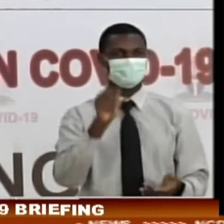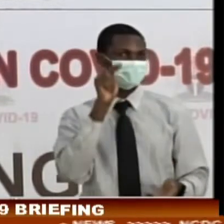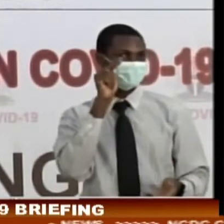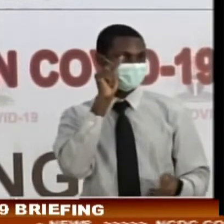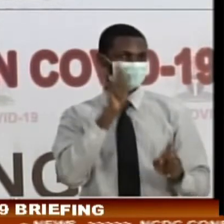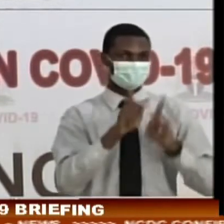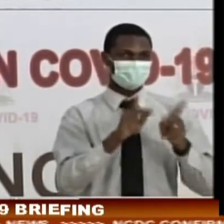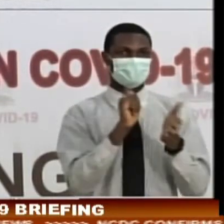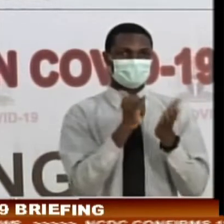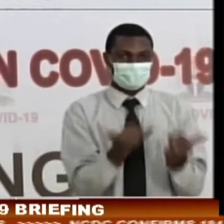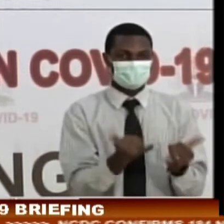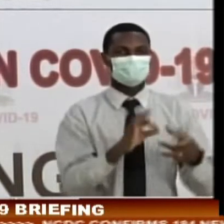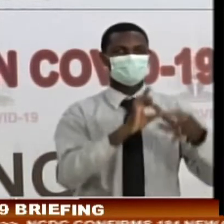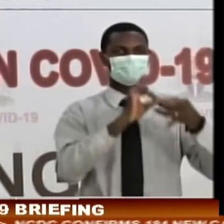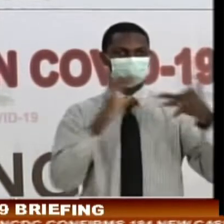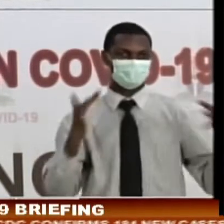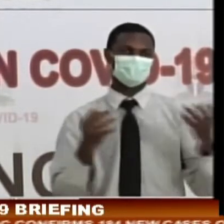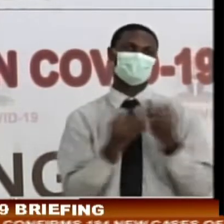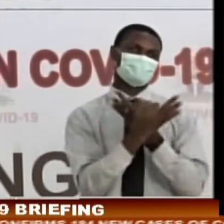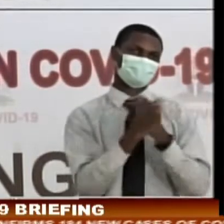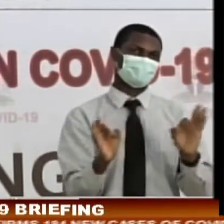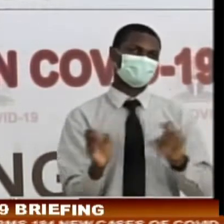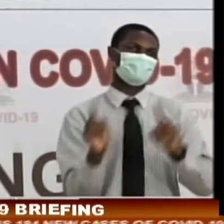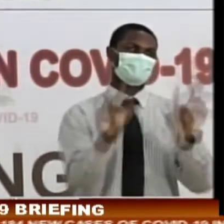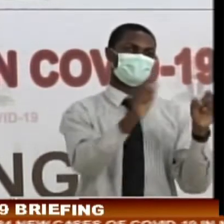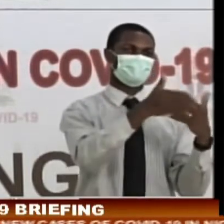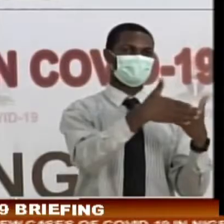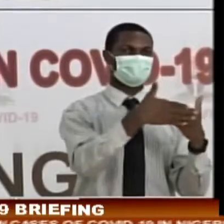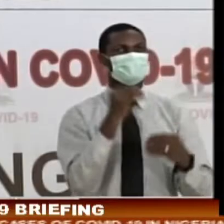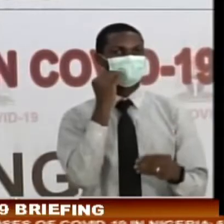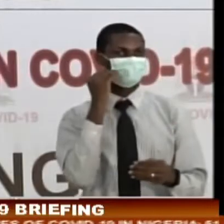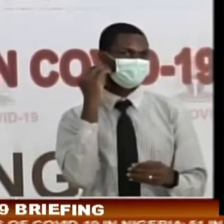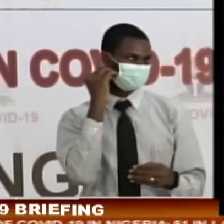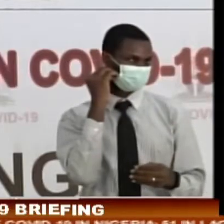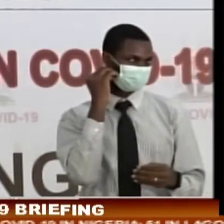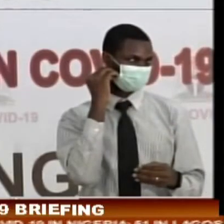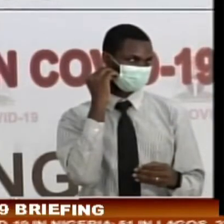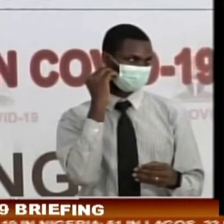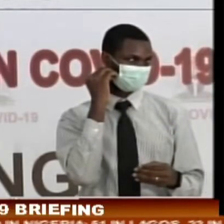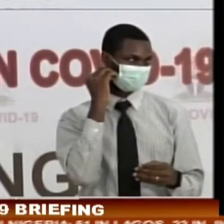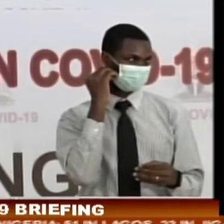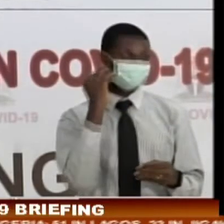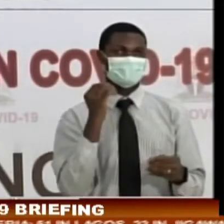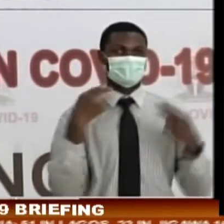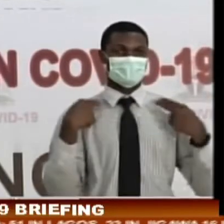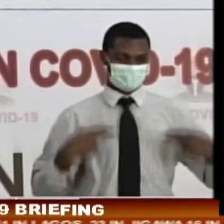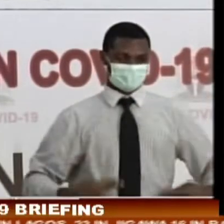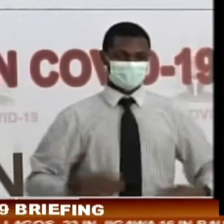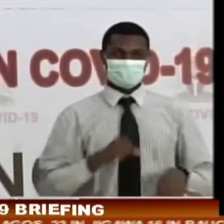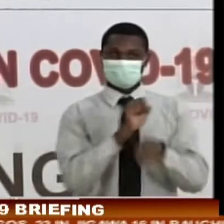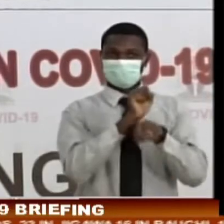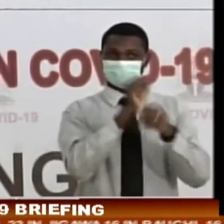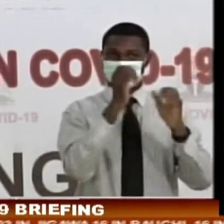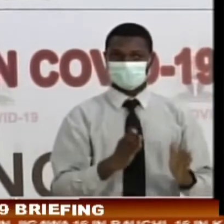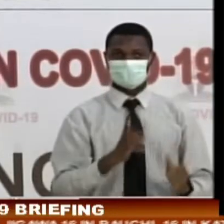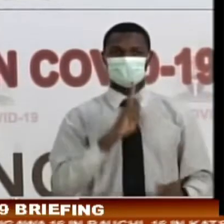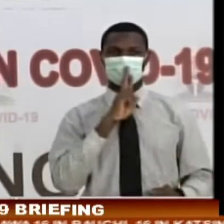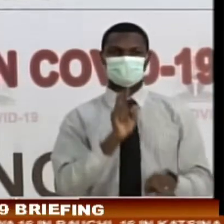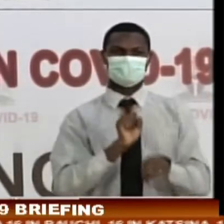various isolation stru treatment centers these health workers have put in